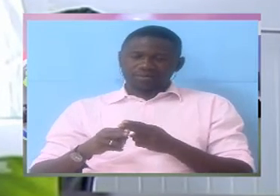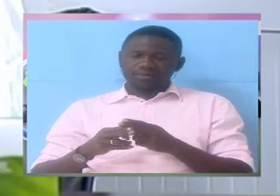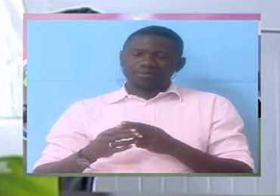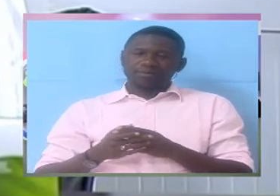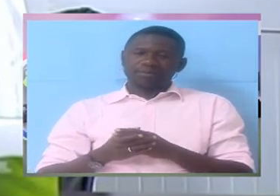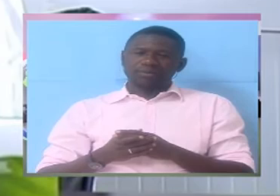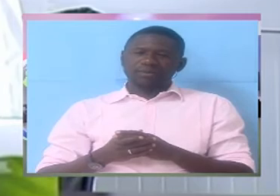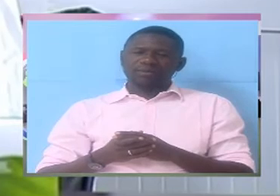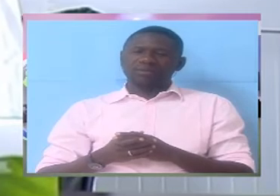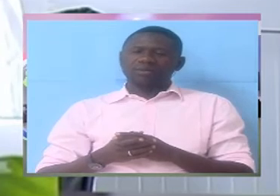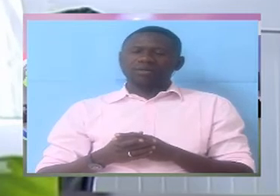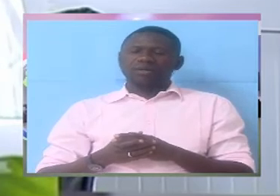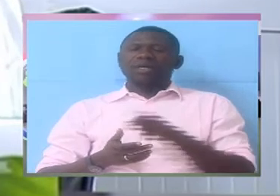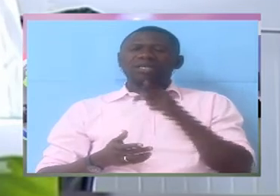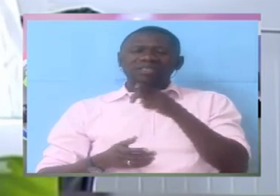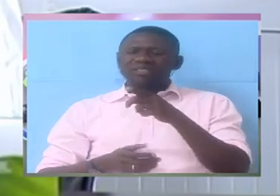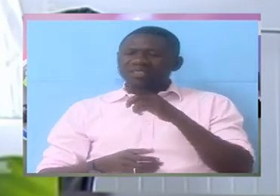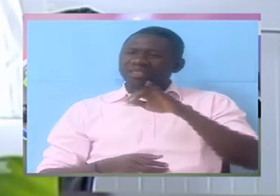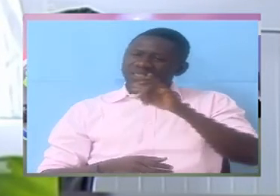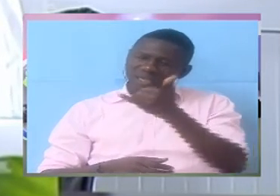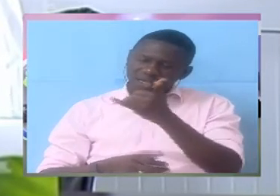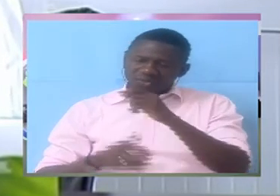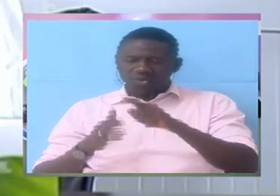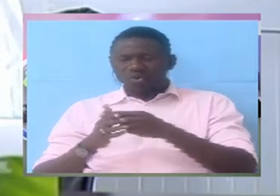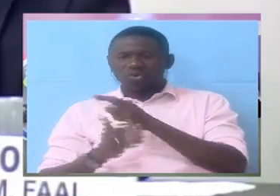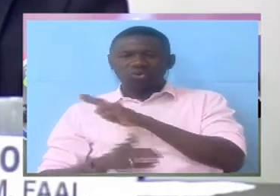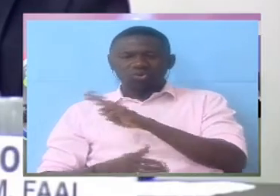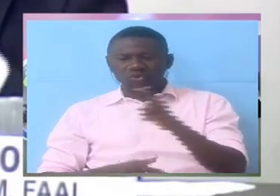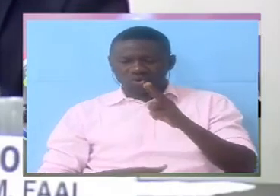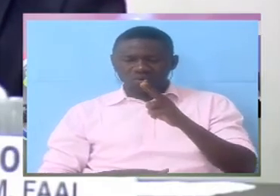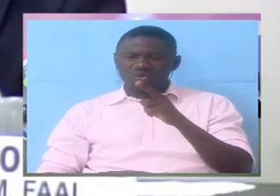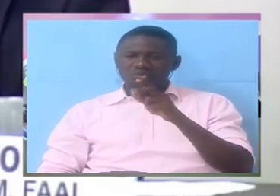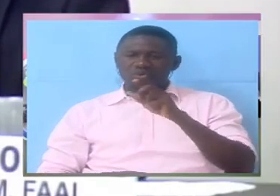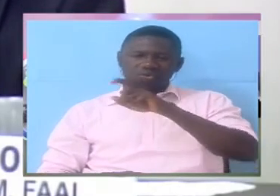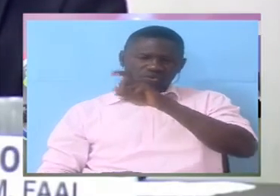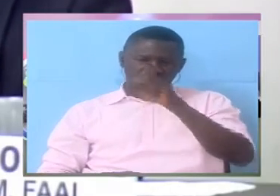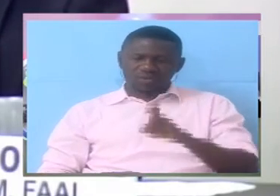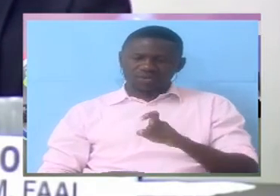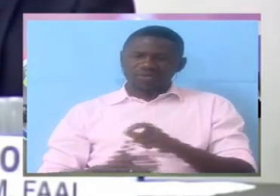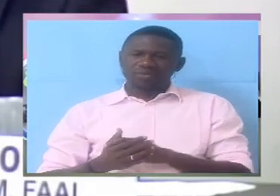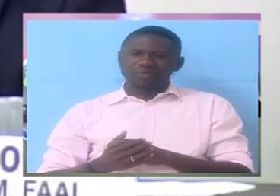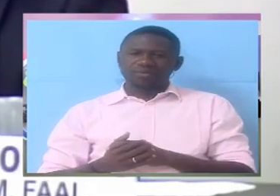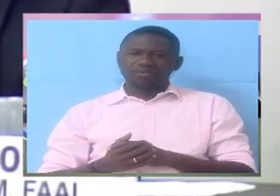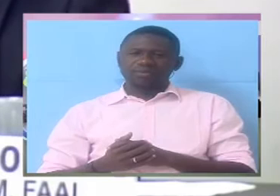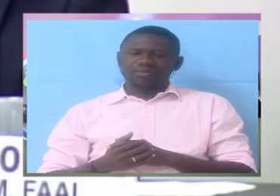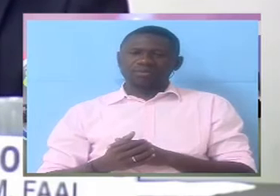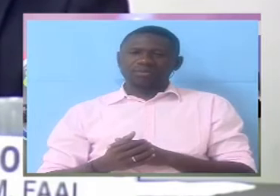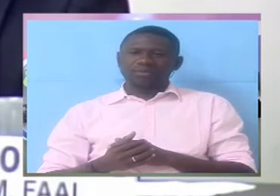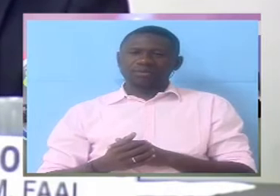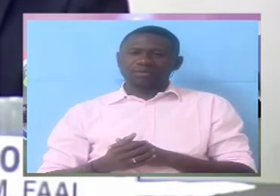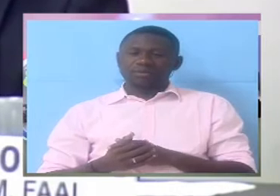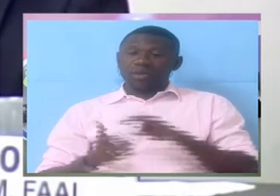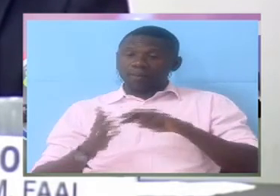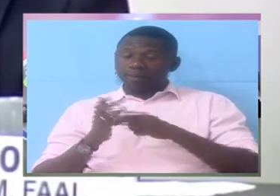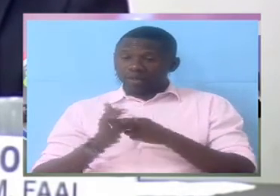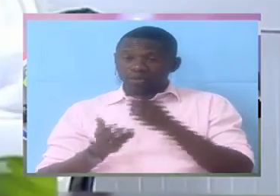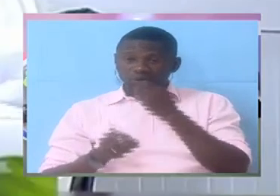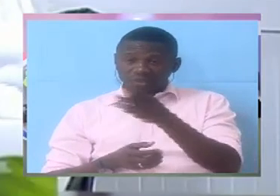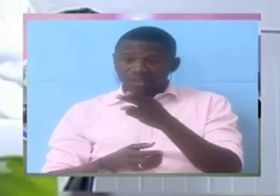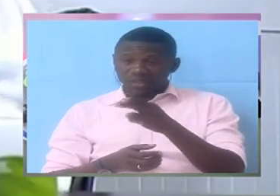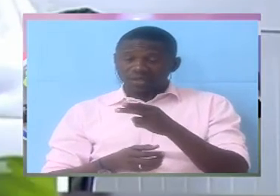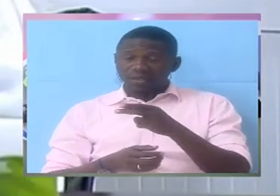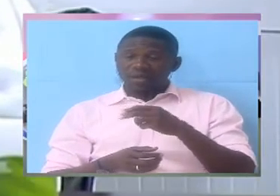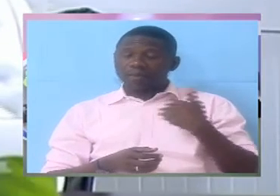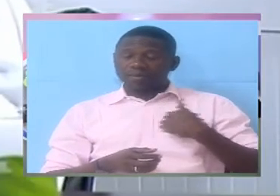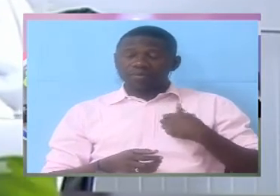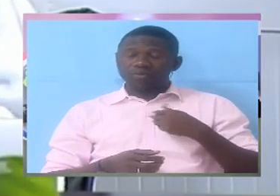simple question. No. You say the discipliners should not be disciplined. Because I